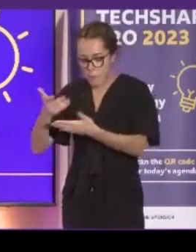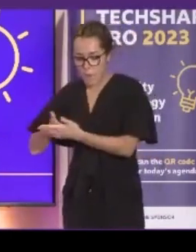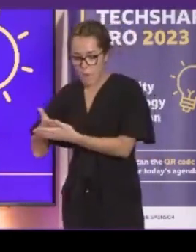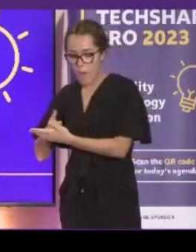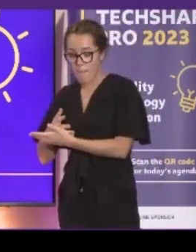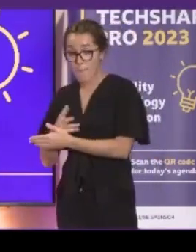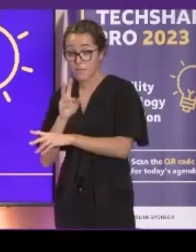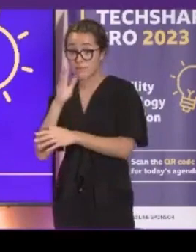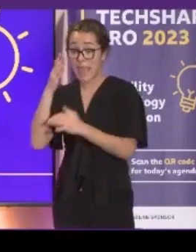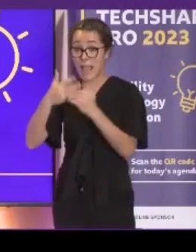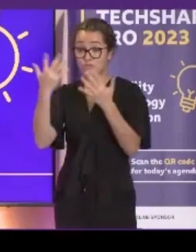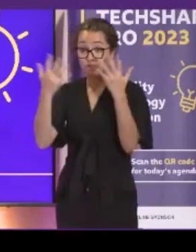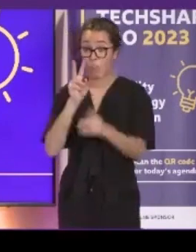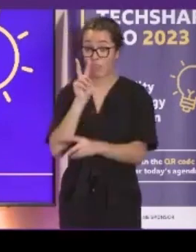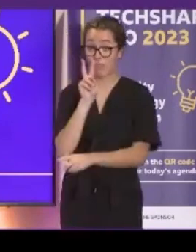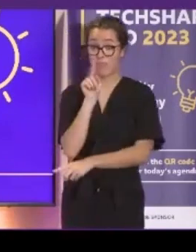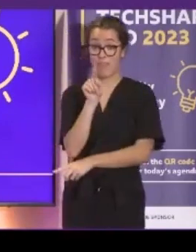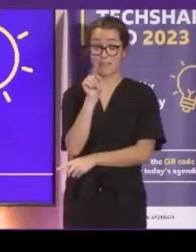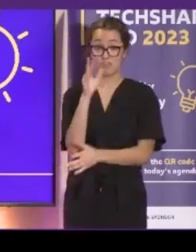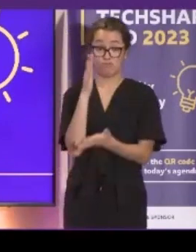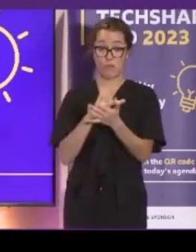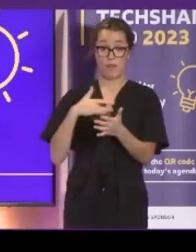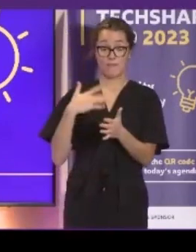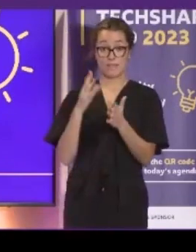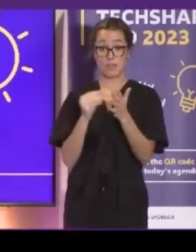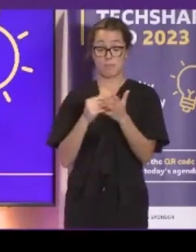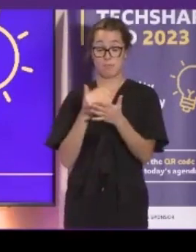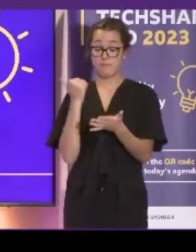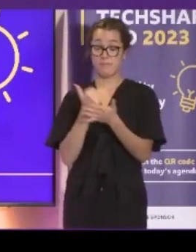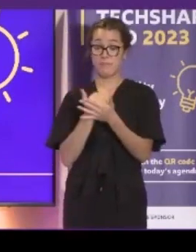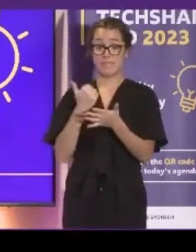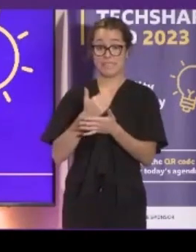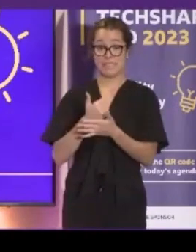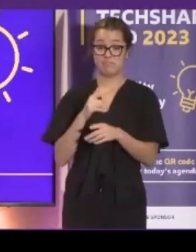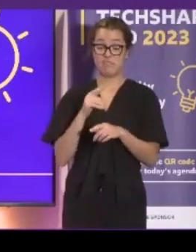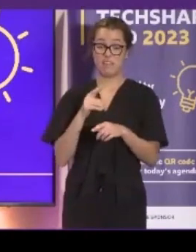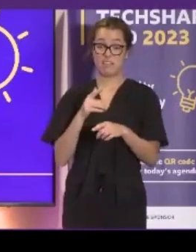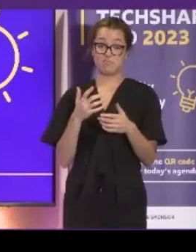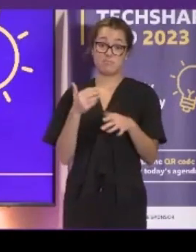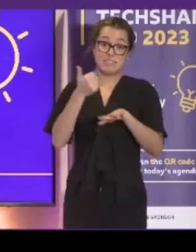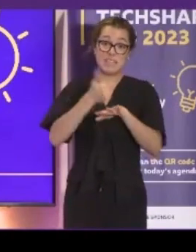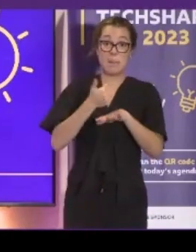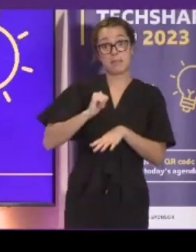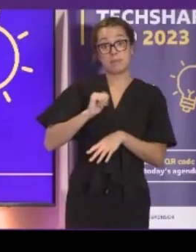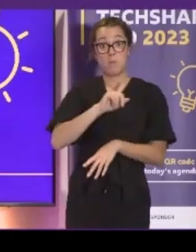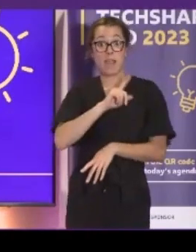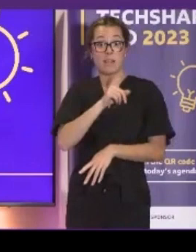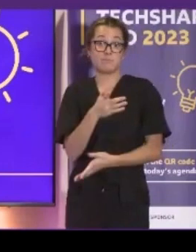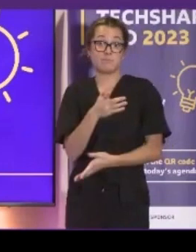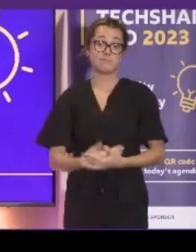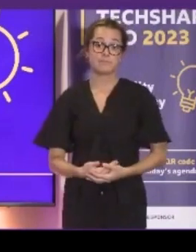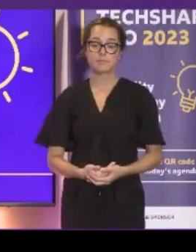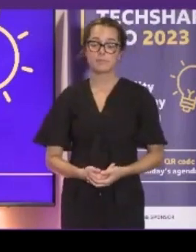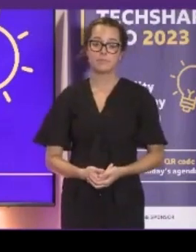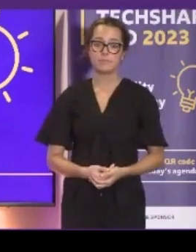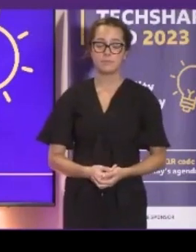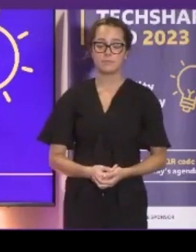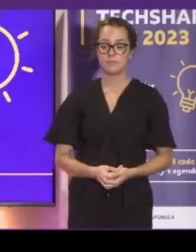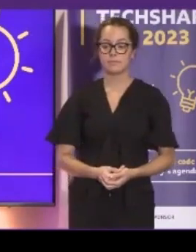actually results in, which was great. And that's how we set those expectations up front. Yeah, and I guess